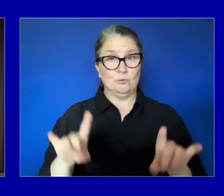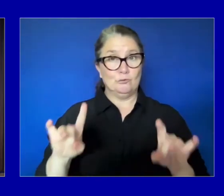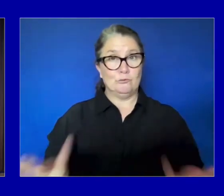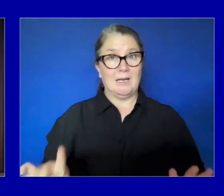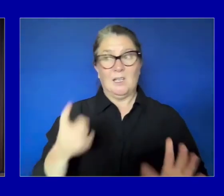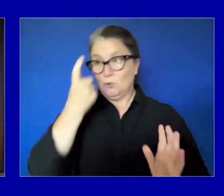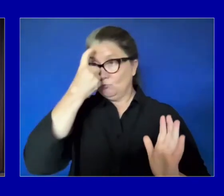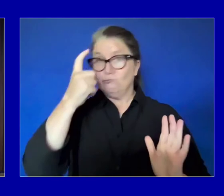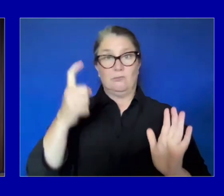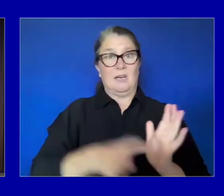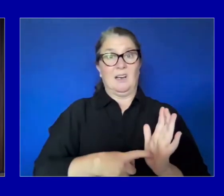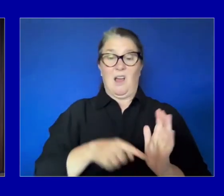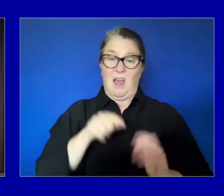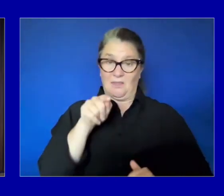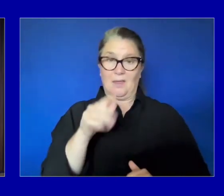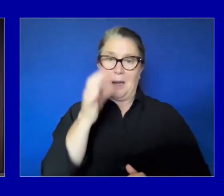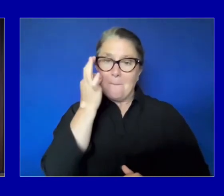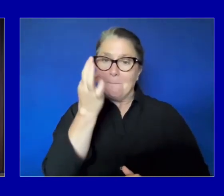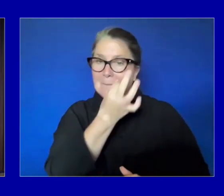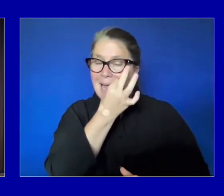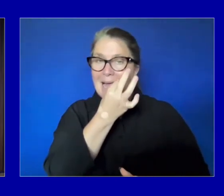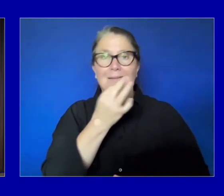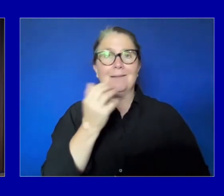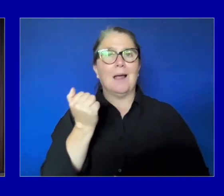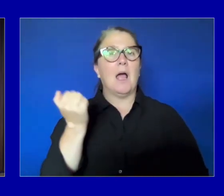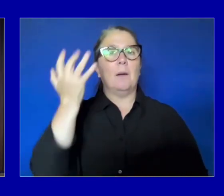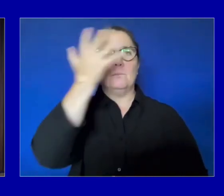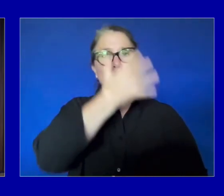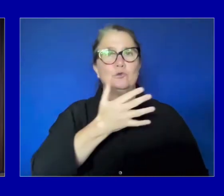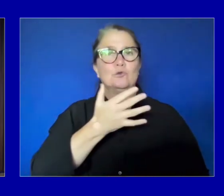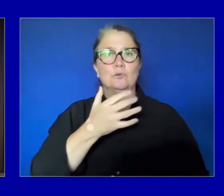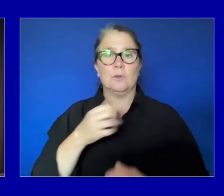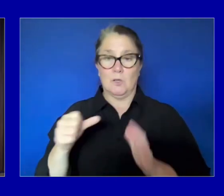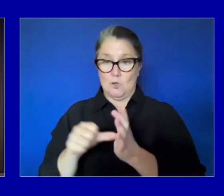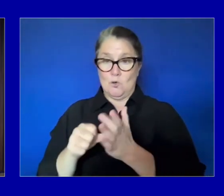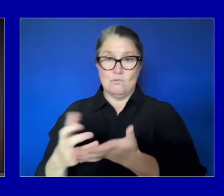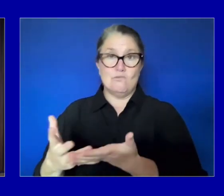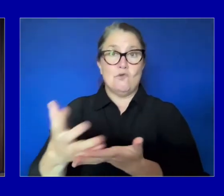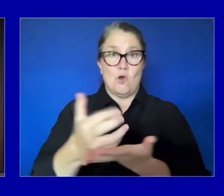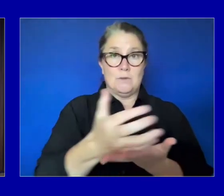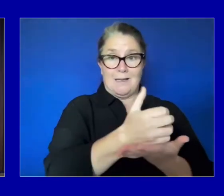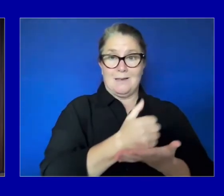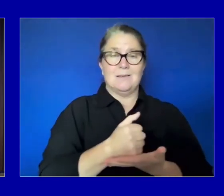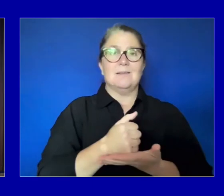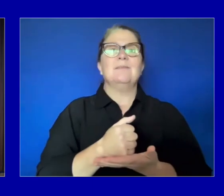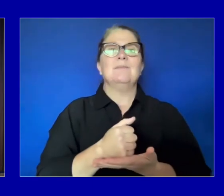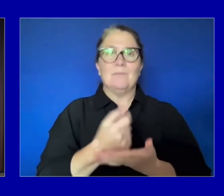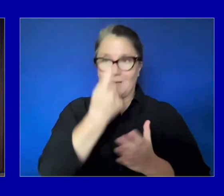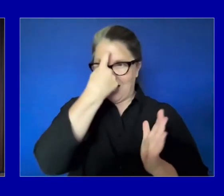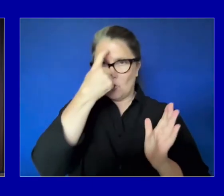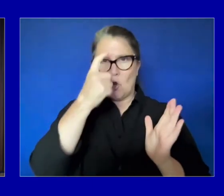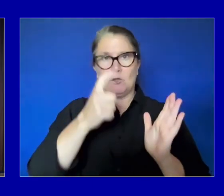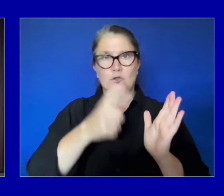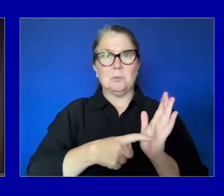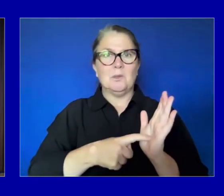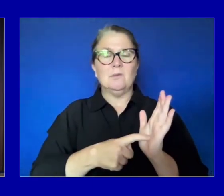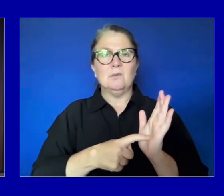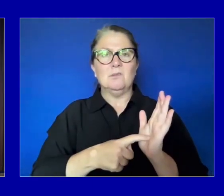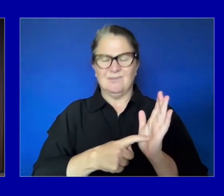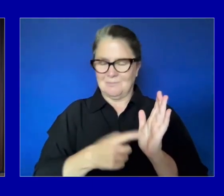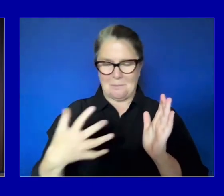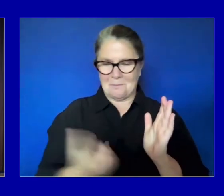and that the proceeds and the acknowledgement has to go to Aboriginal people. That's what Australia finds really hard. And, you